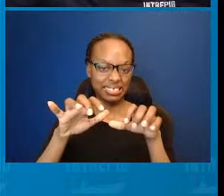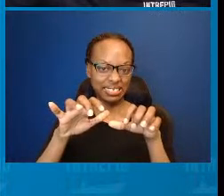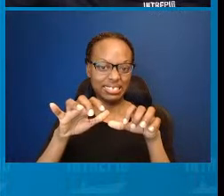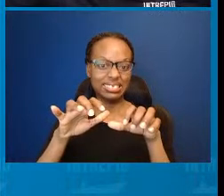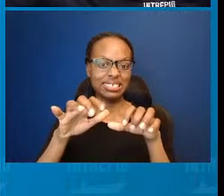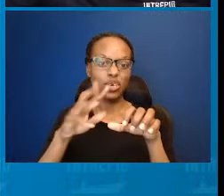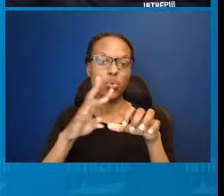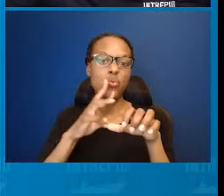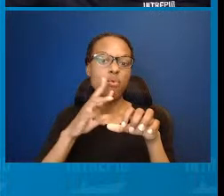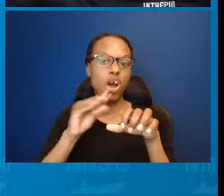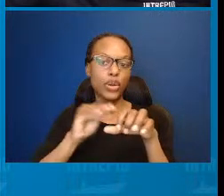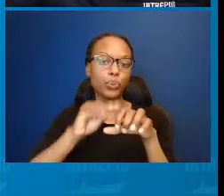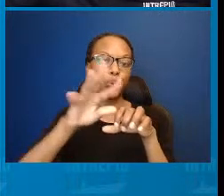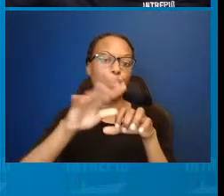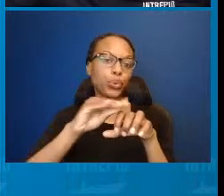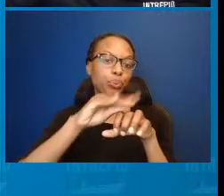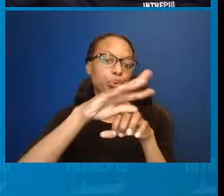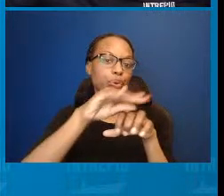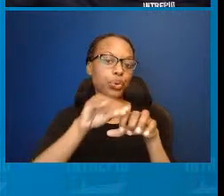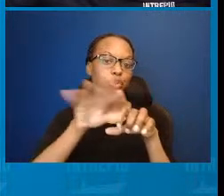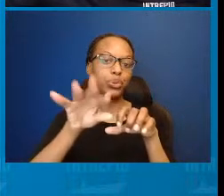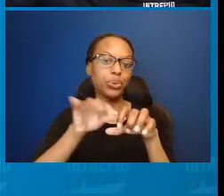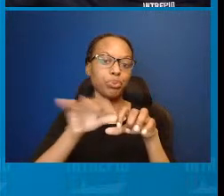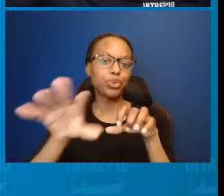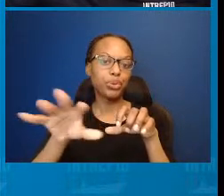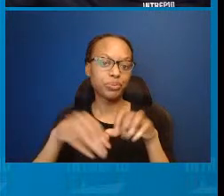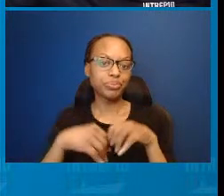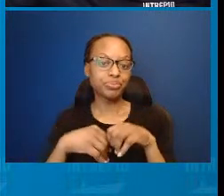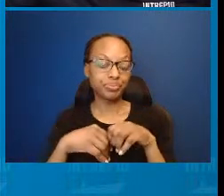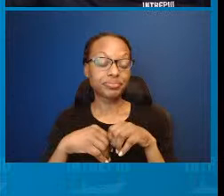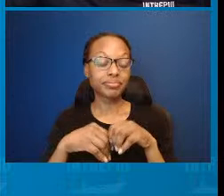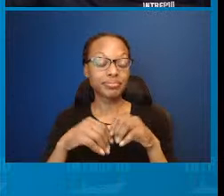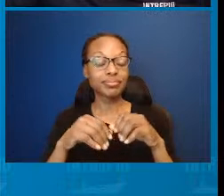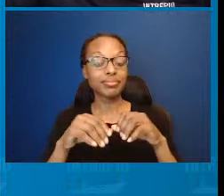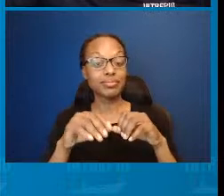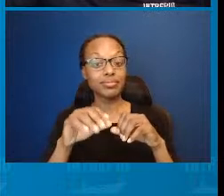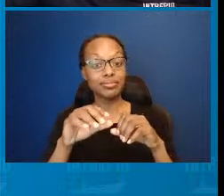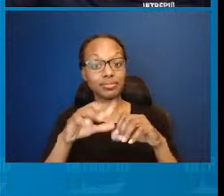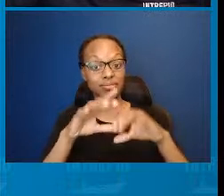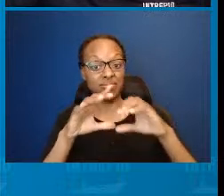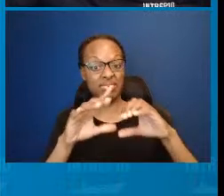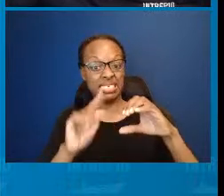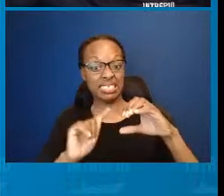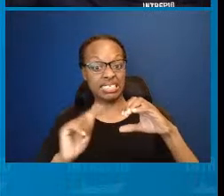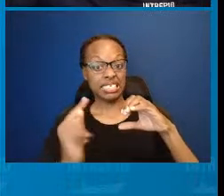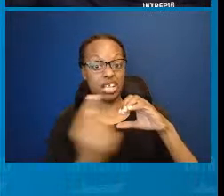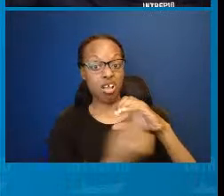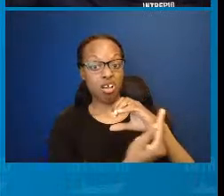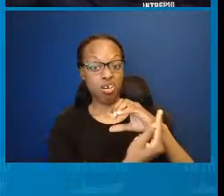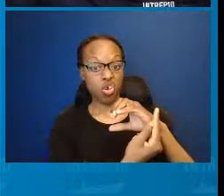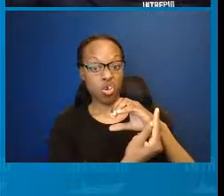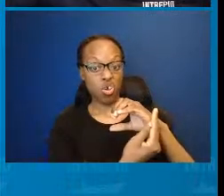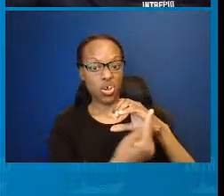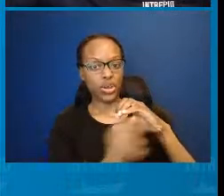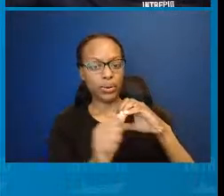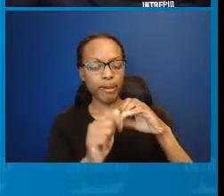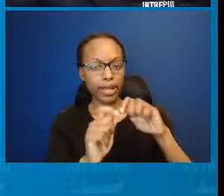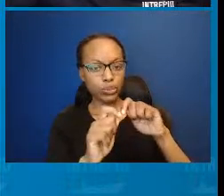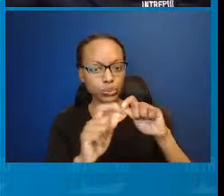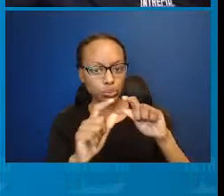we can see the beauty of Saturn. Get really close to those rings that are just pretty much ice chunks and debris, right?